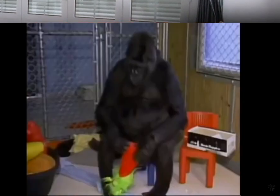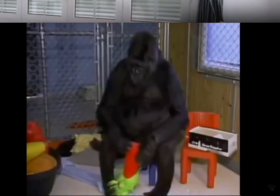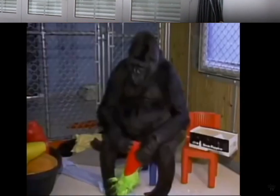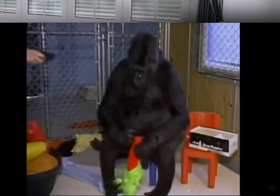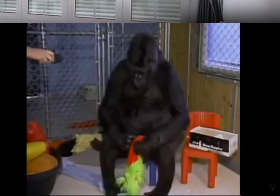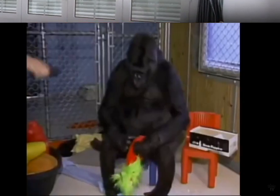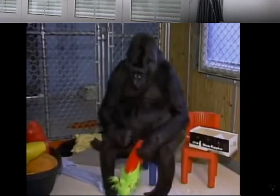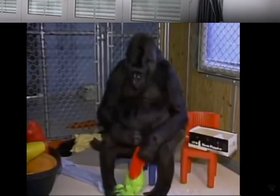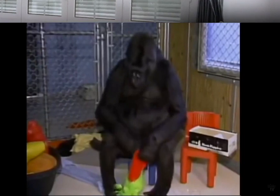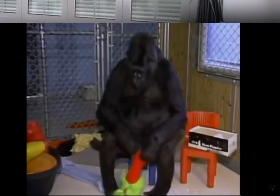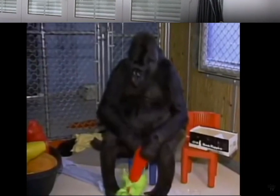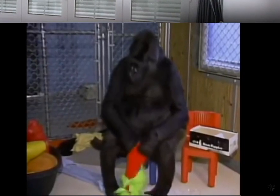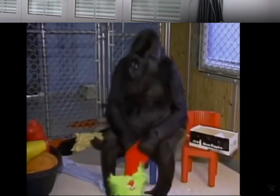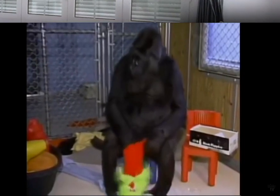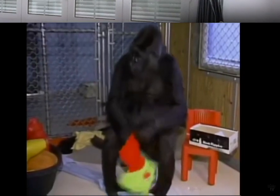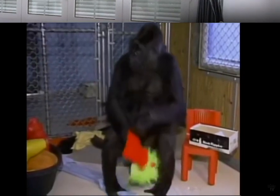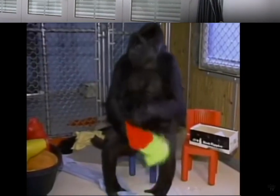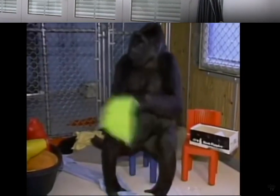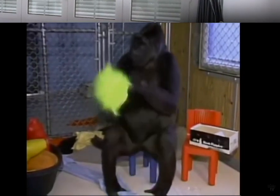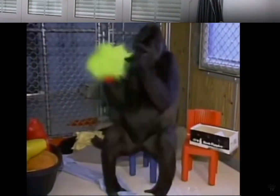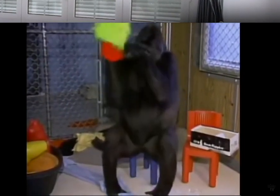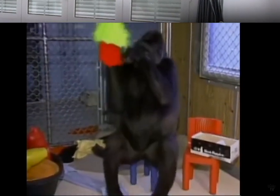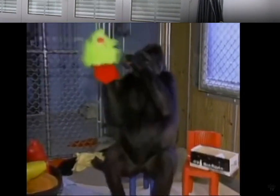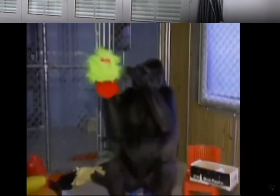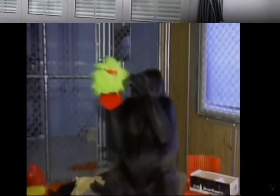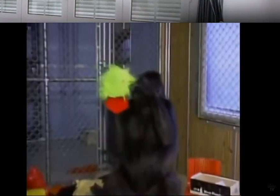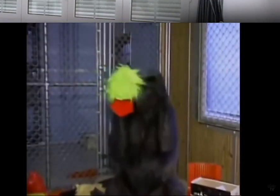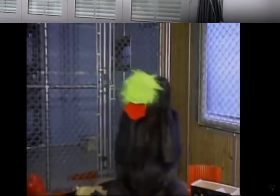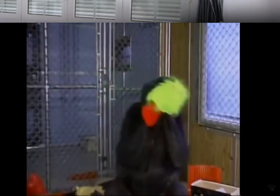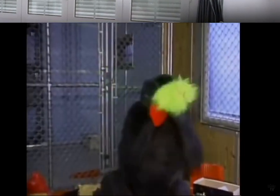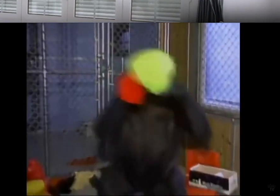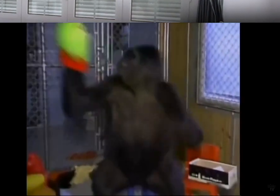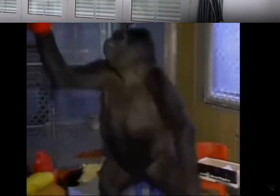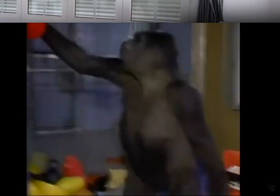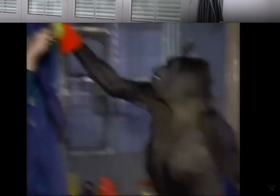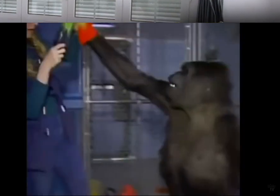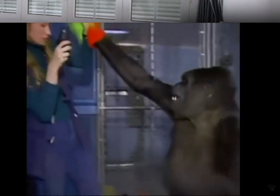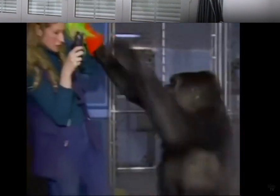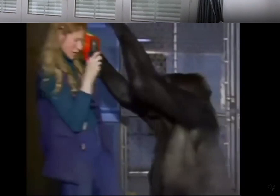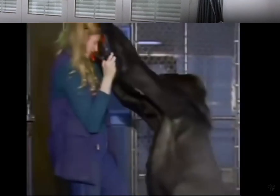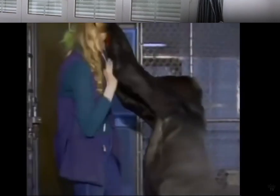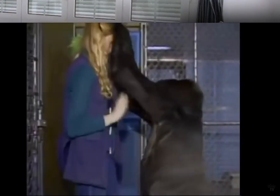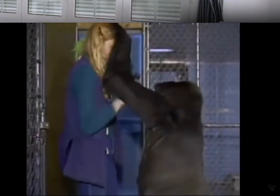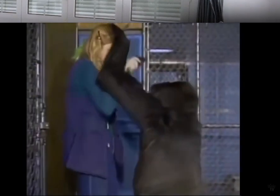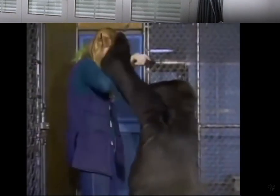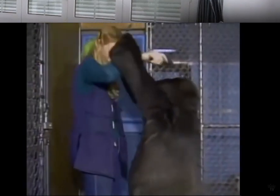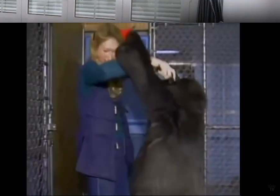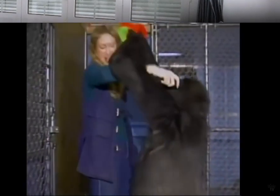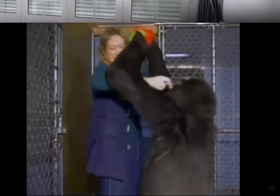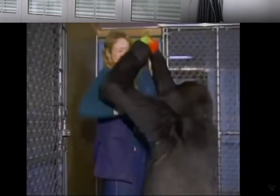she's dizzy. She's got a good sense of humor. Oh, no! A monster! A monster coming to